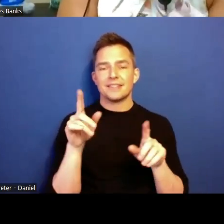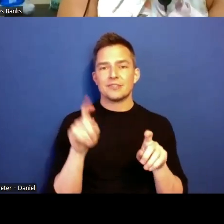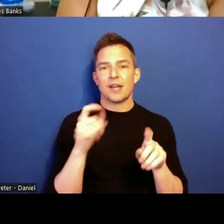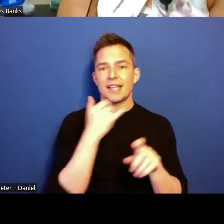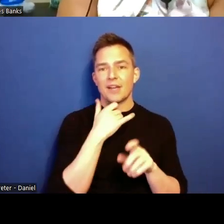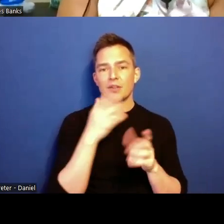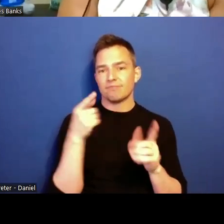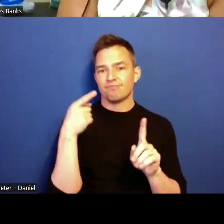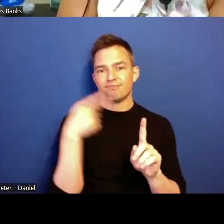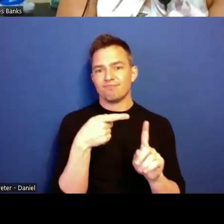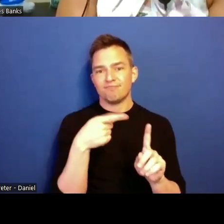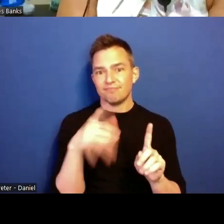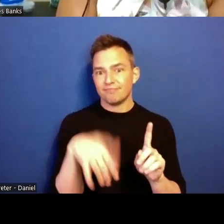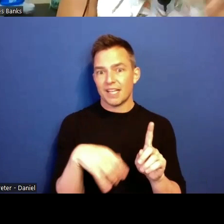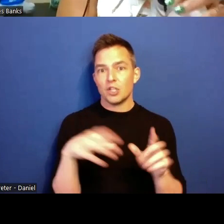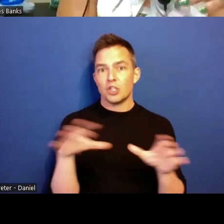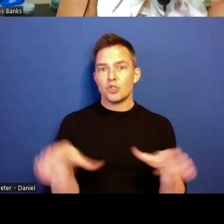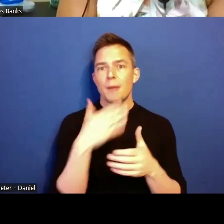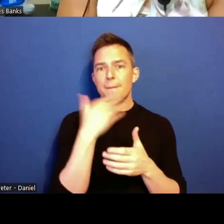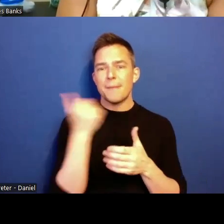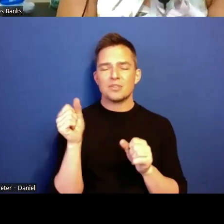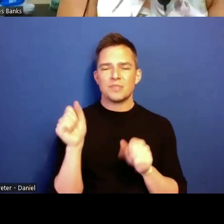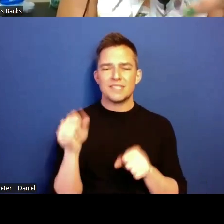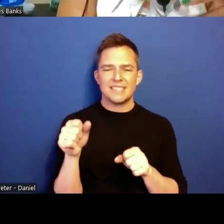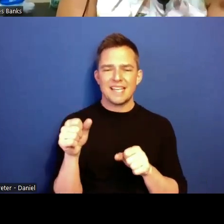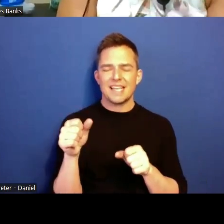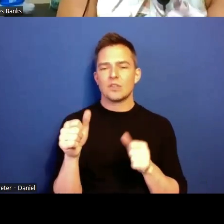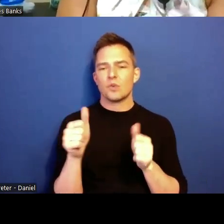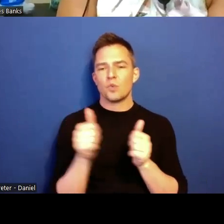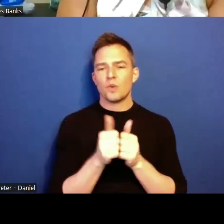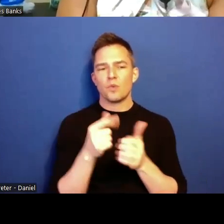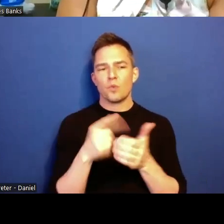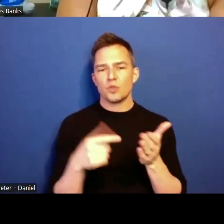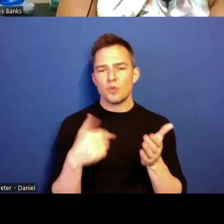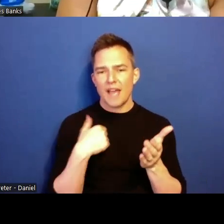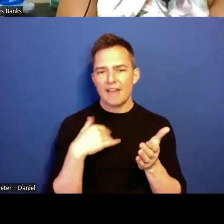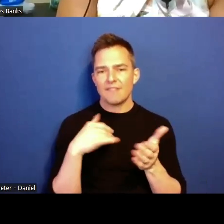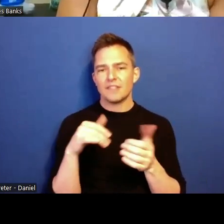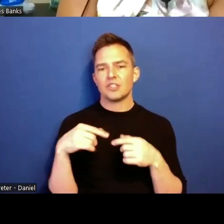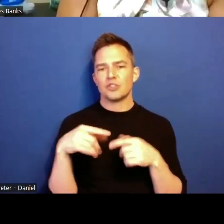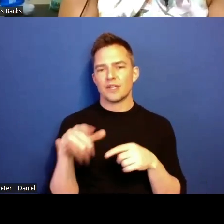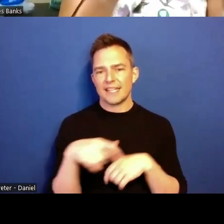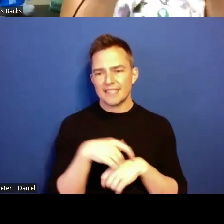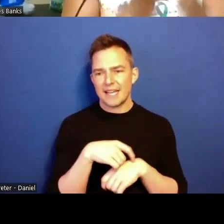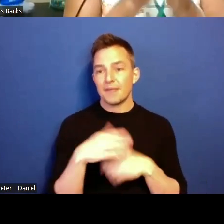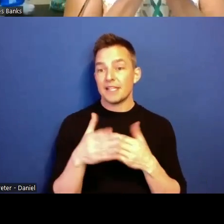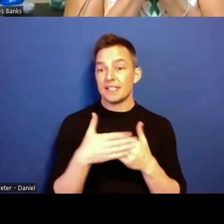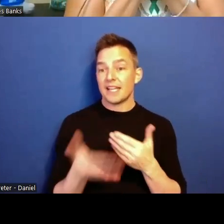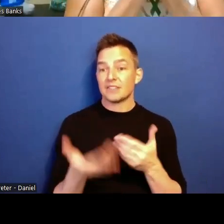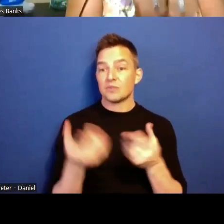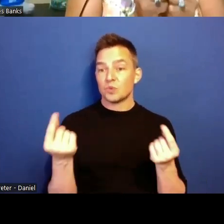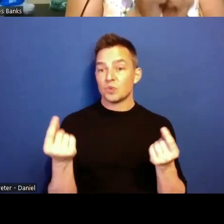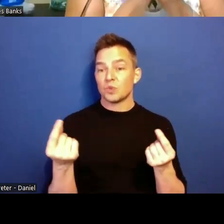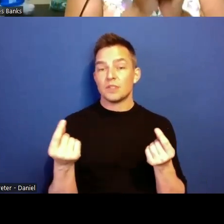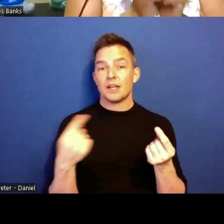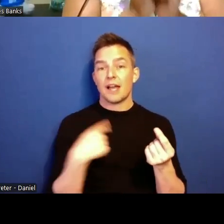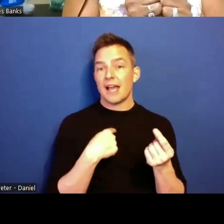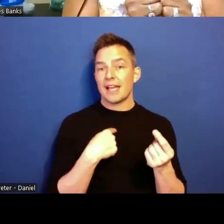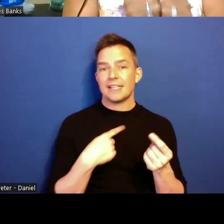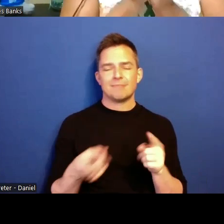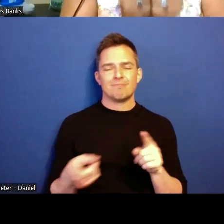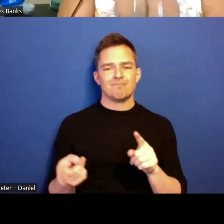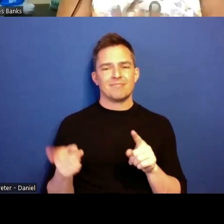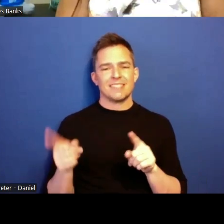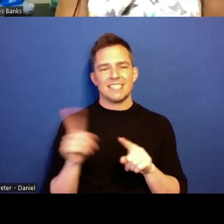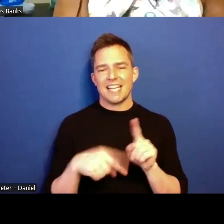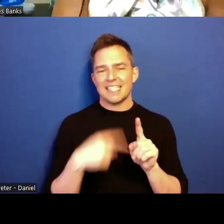error. You do the best with what you have at the time. The next thing to do, I cannot emphasize